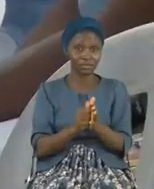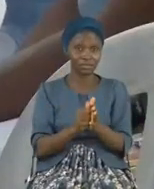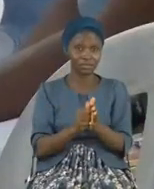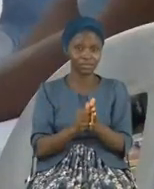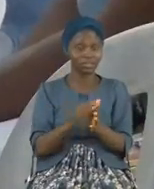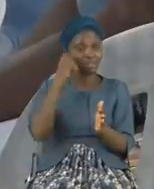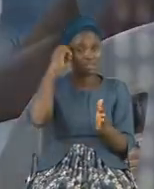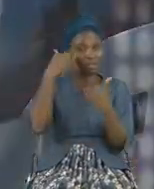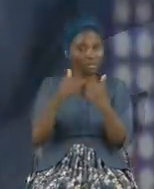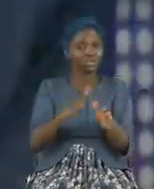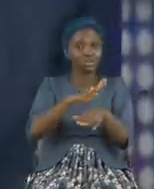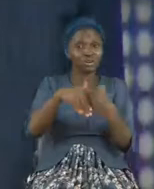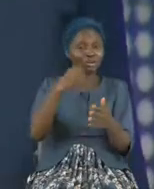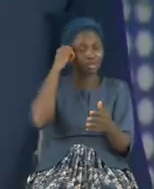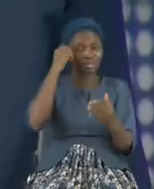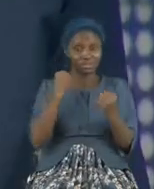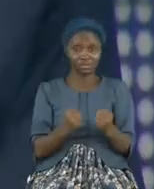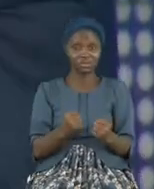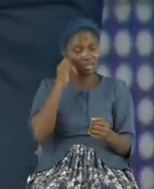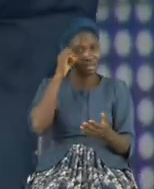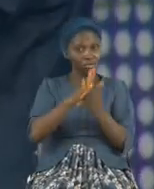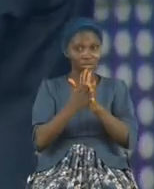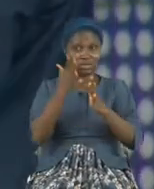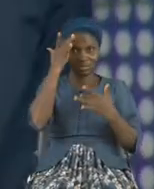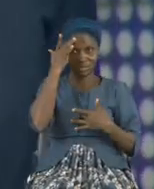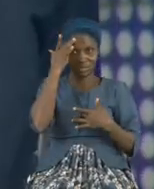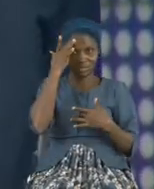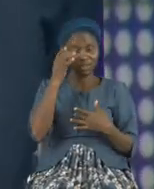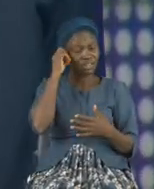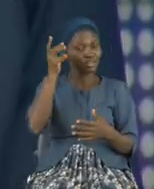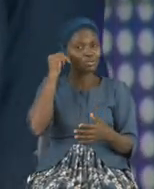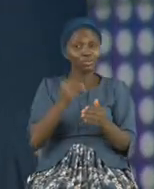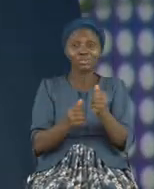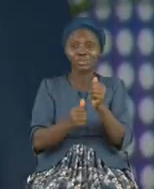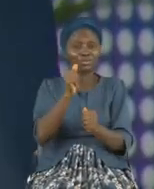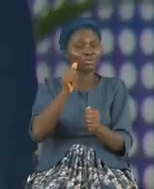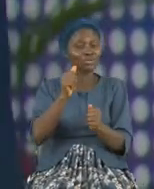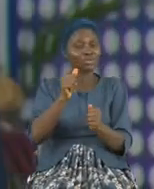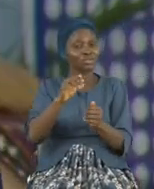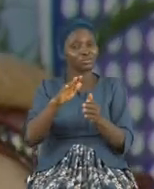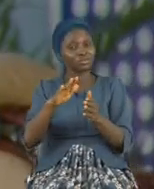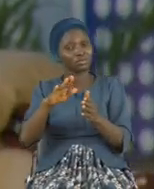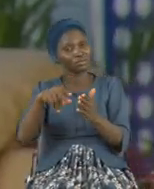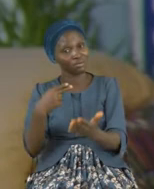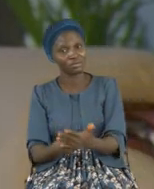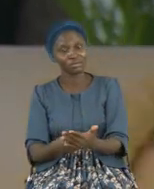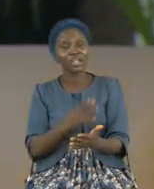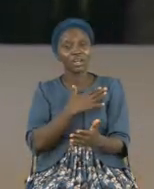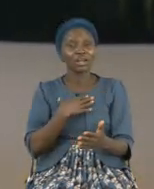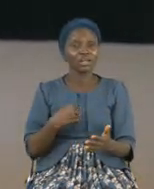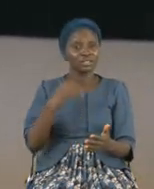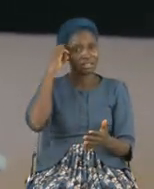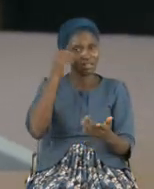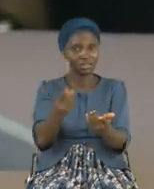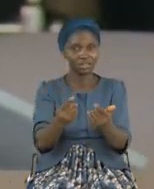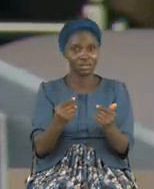strength. He was sick. He was almost collapsing. And he came with his